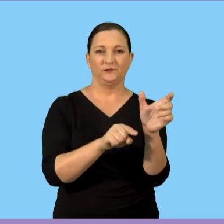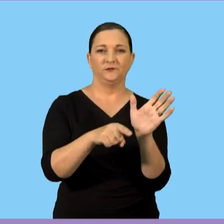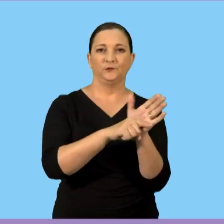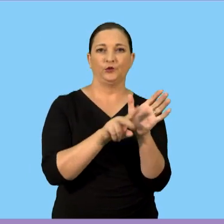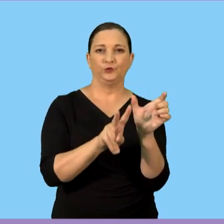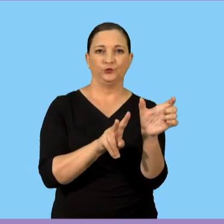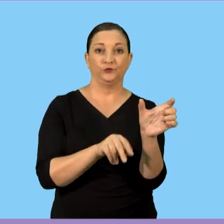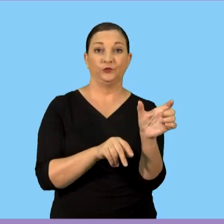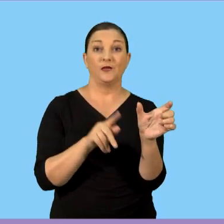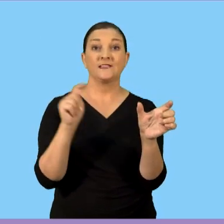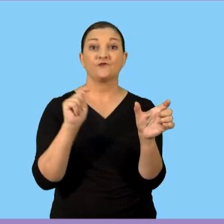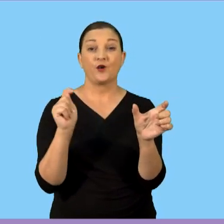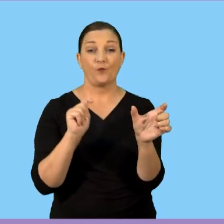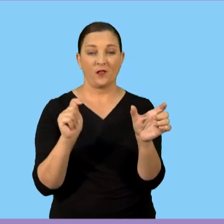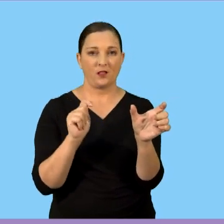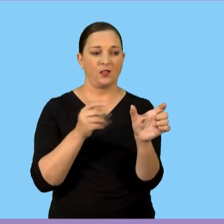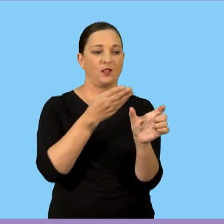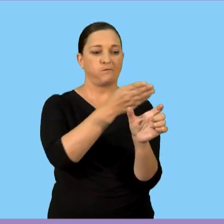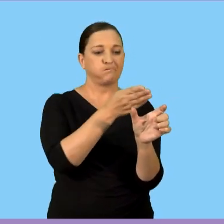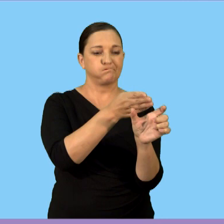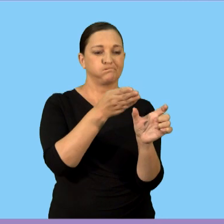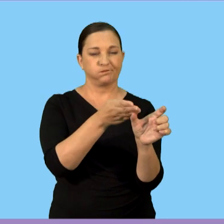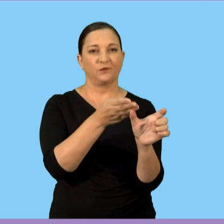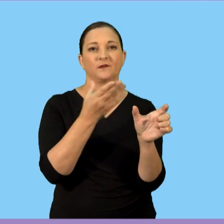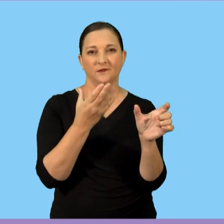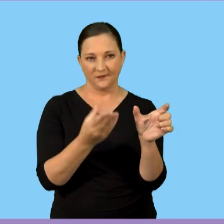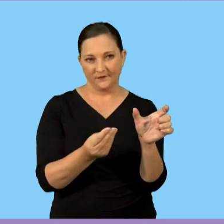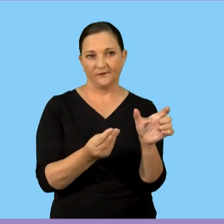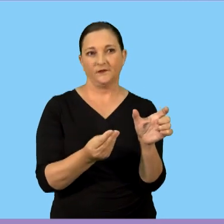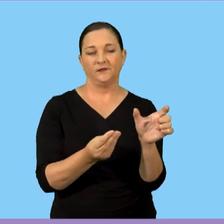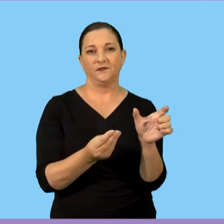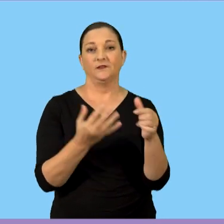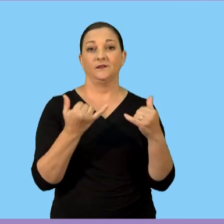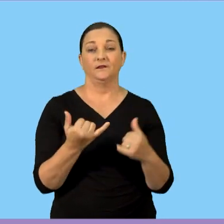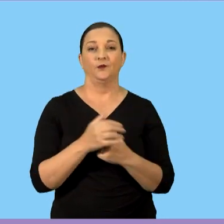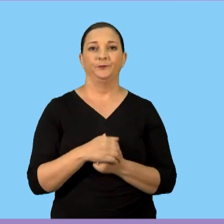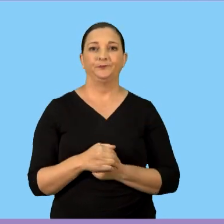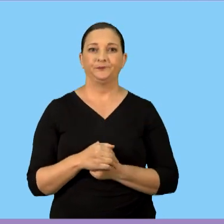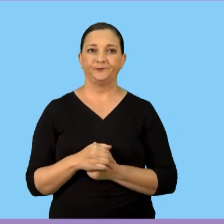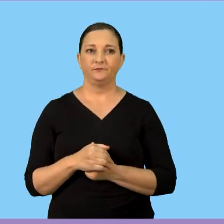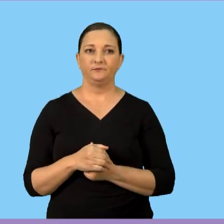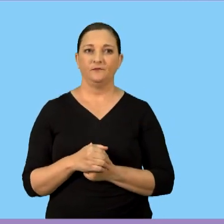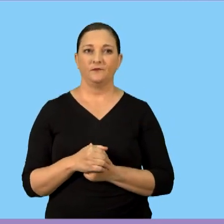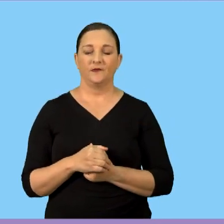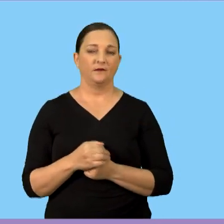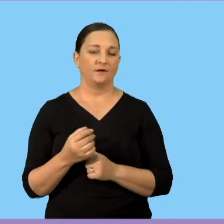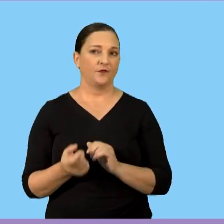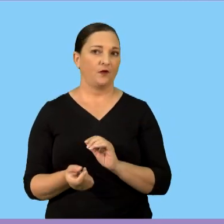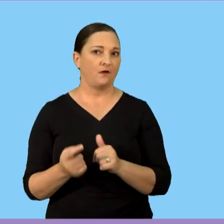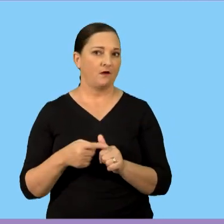So we have here a trinomial that is being divided by a constant monomial.